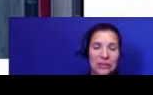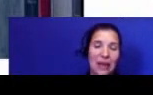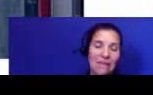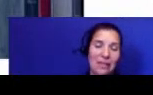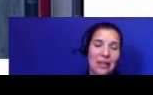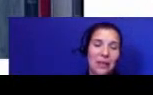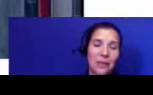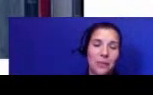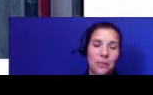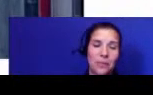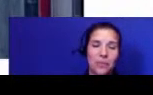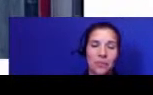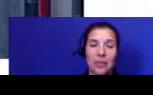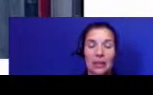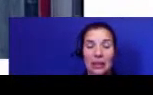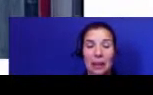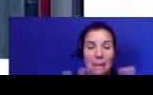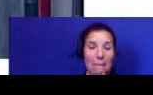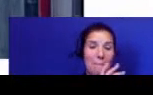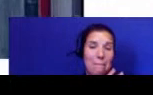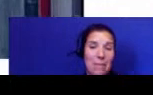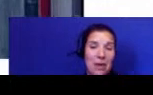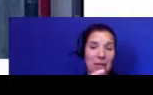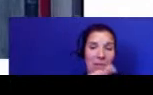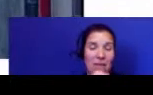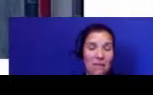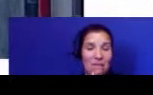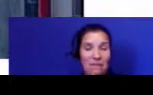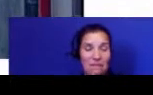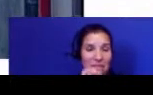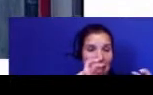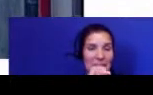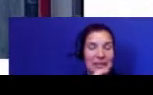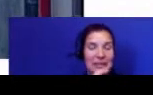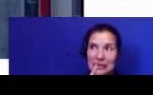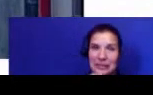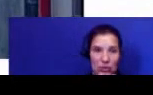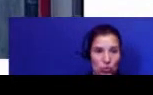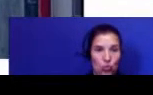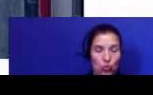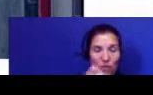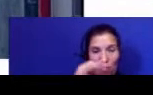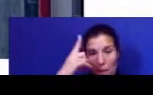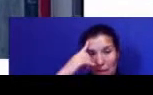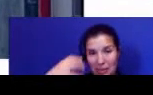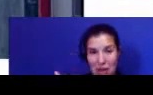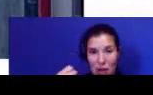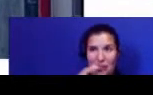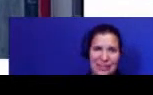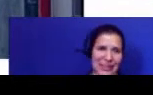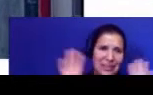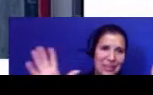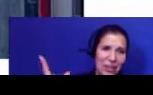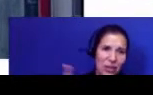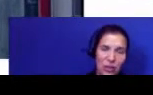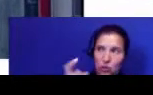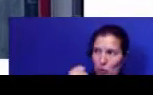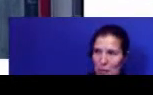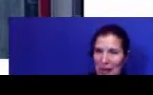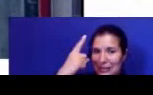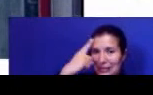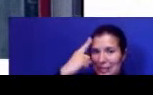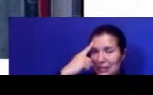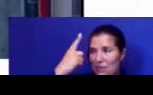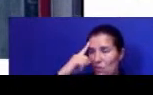The benefit of investing in school mental health supports is clear. So you would think it would make sense for school boards,